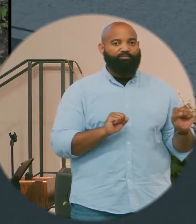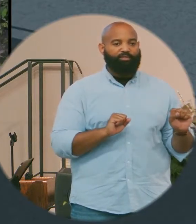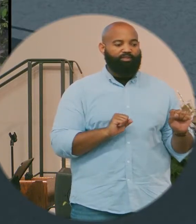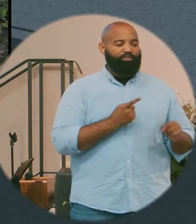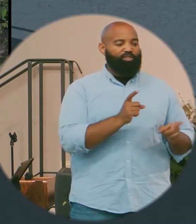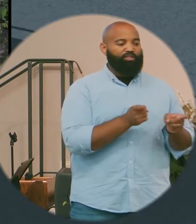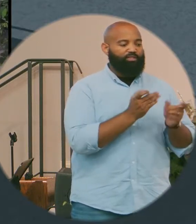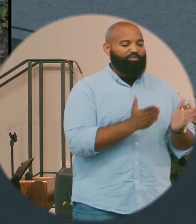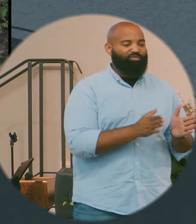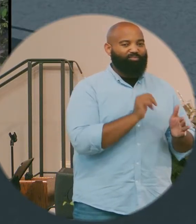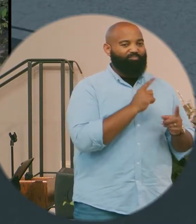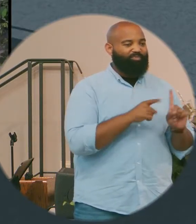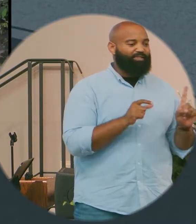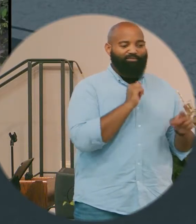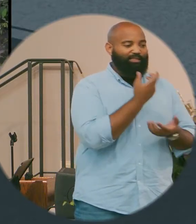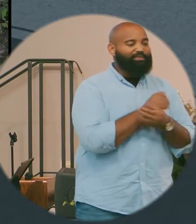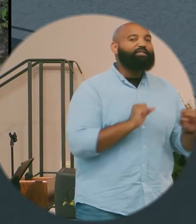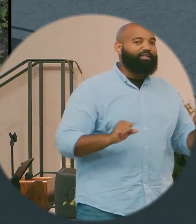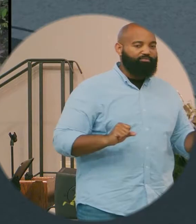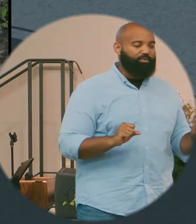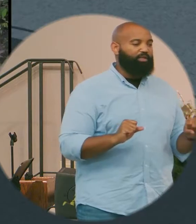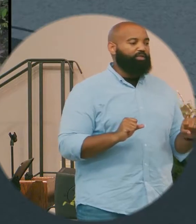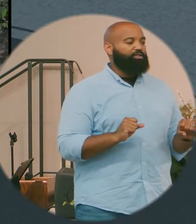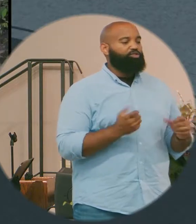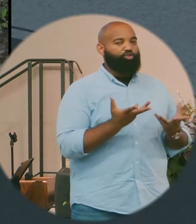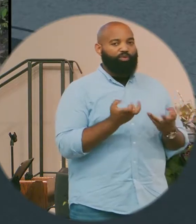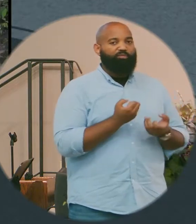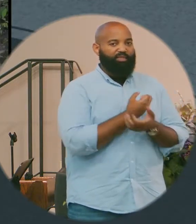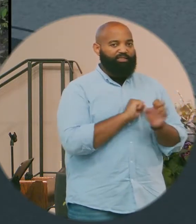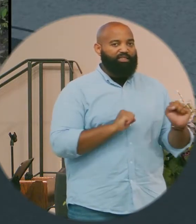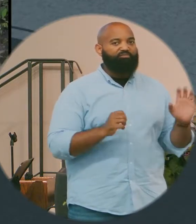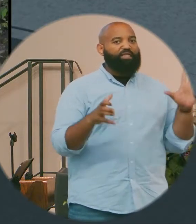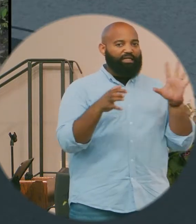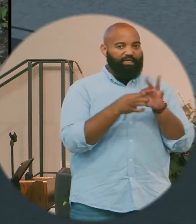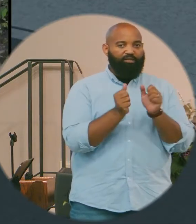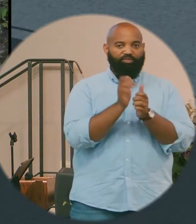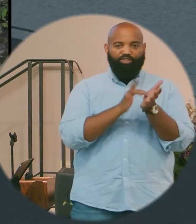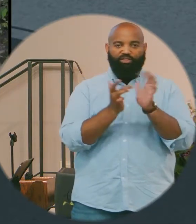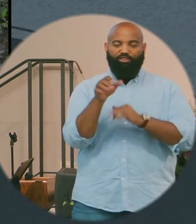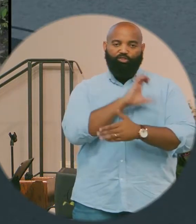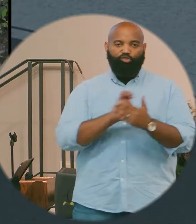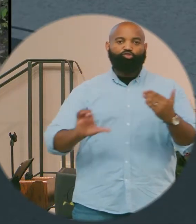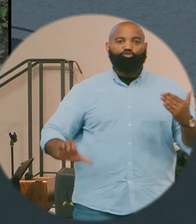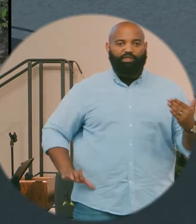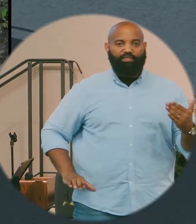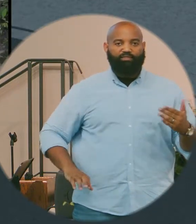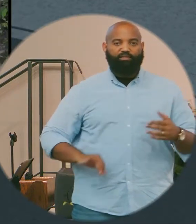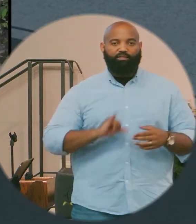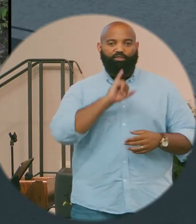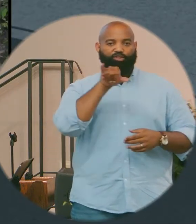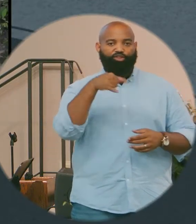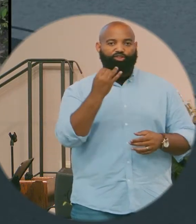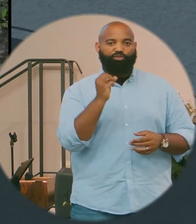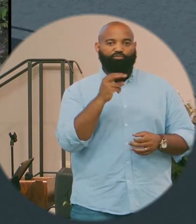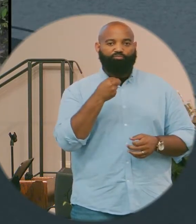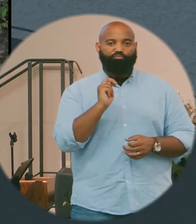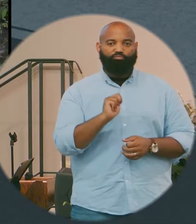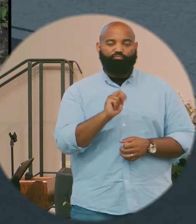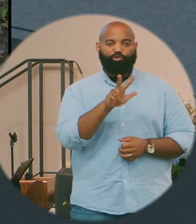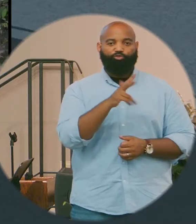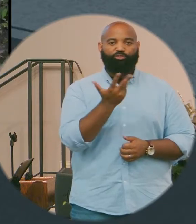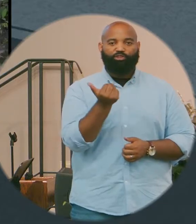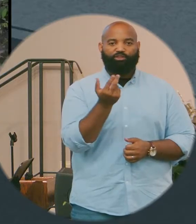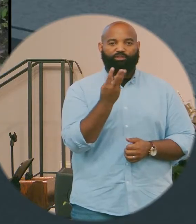Living a clean life means connecting with Jesus Christ. John 3:16 said, for God so loved the world.